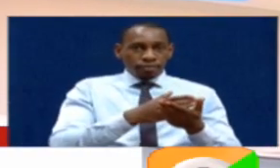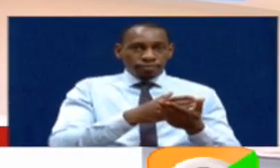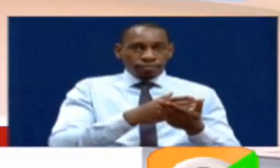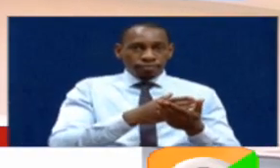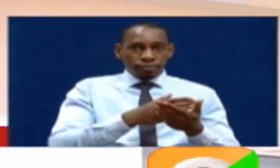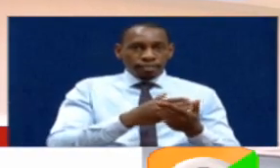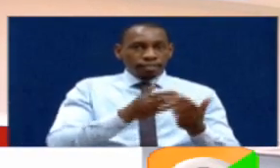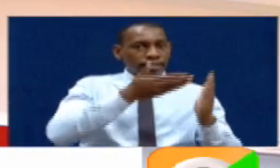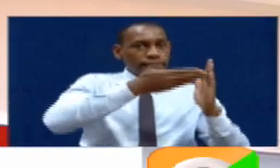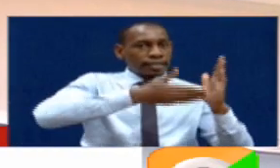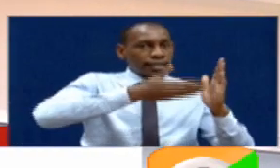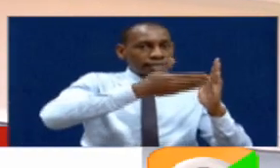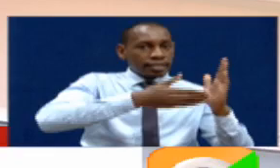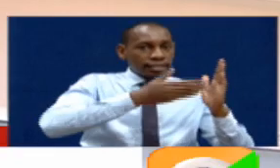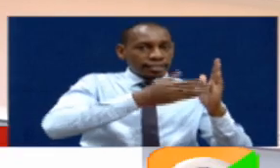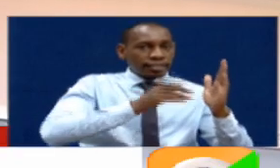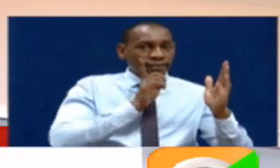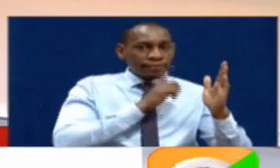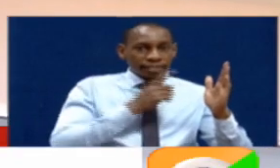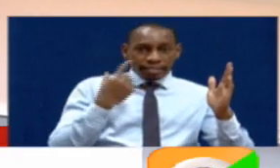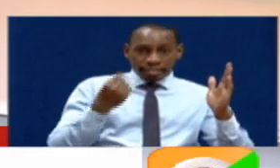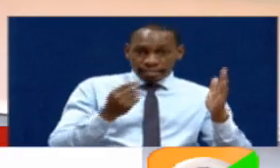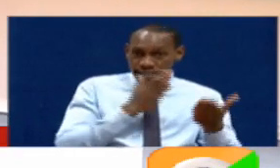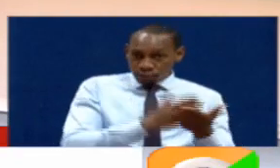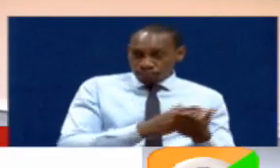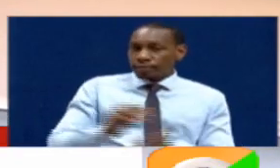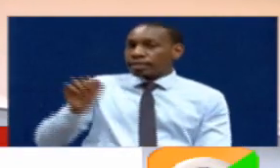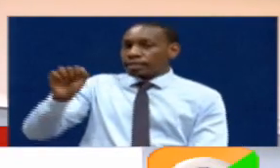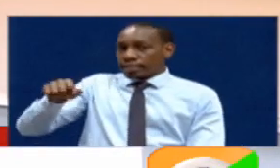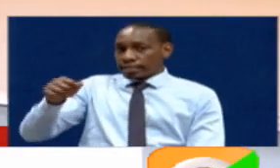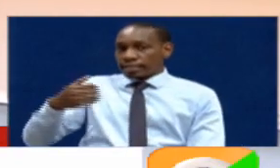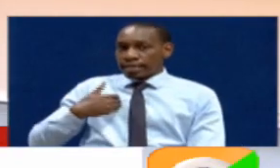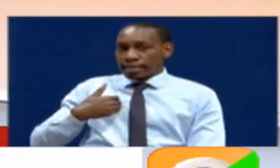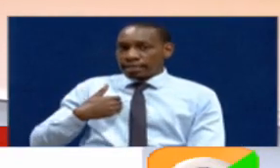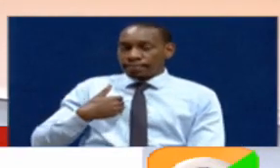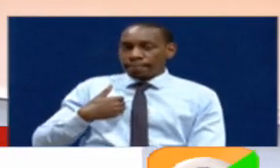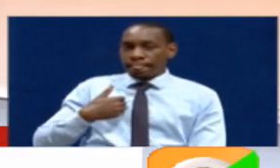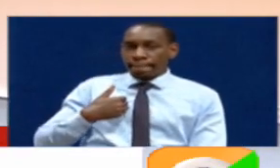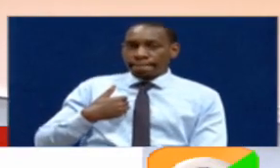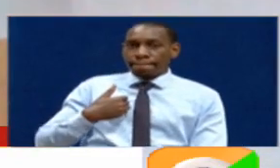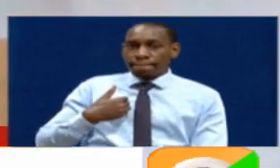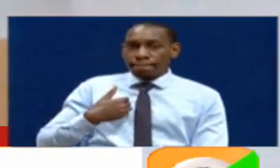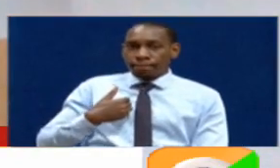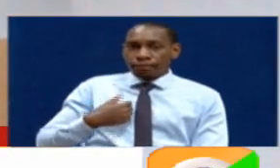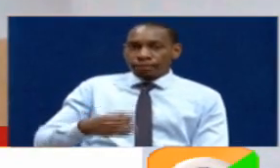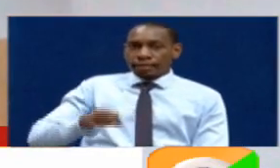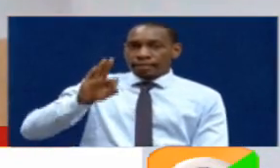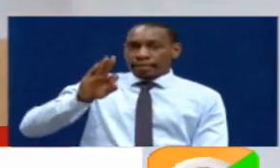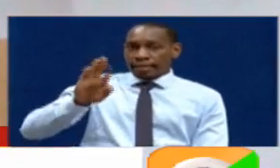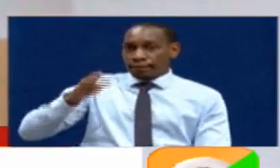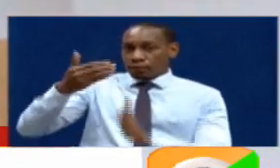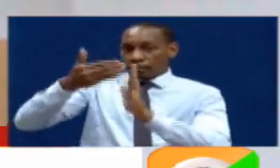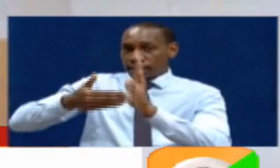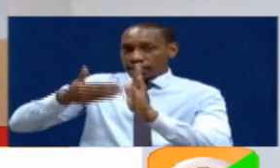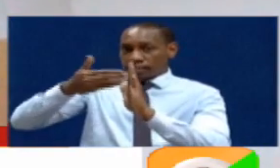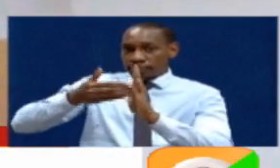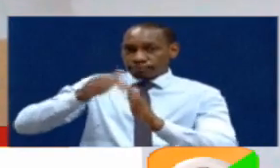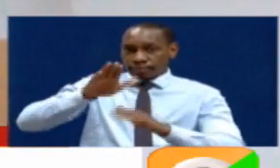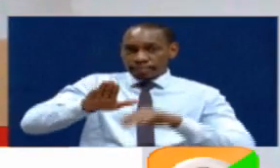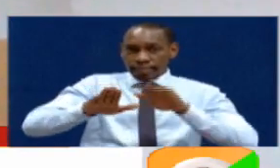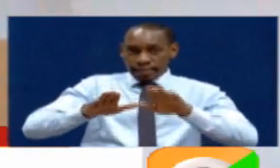undergone surgery recently, right? Yes, I did have. I went through my 34th surgery on my leg.